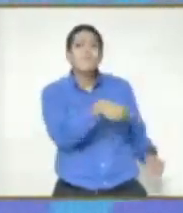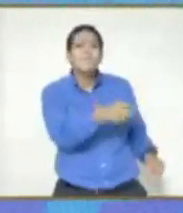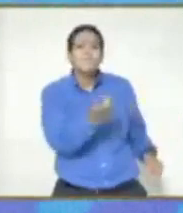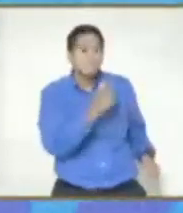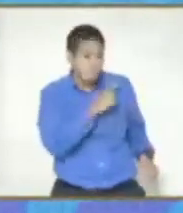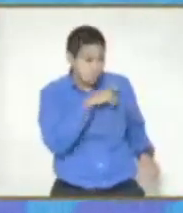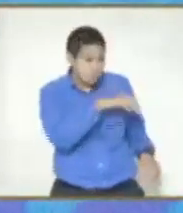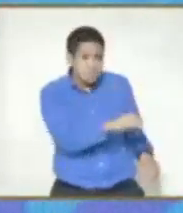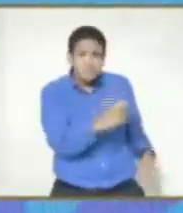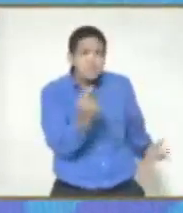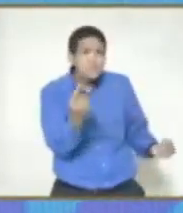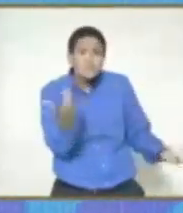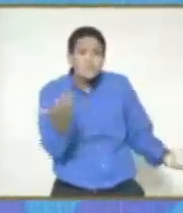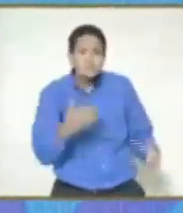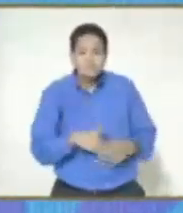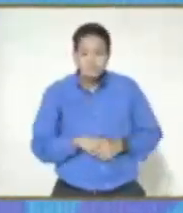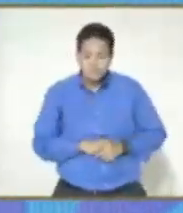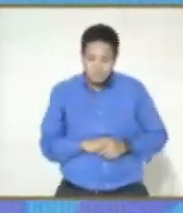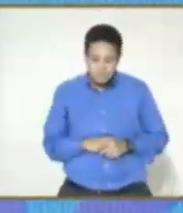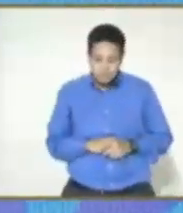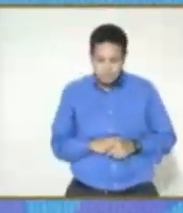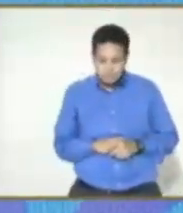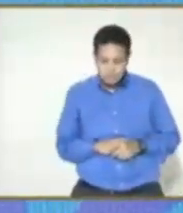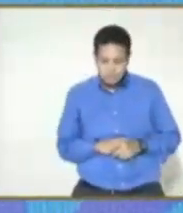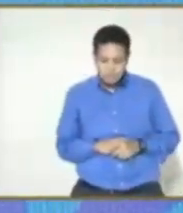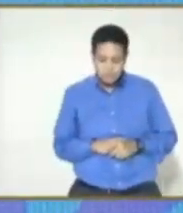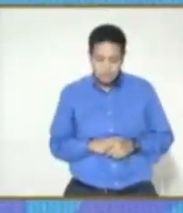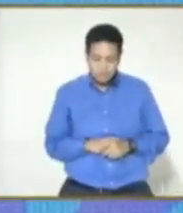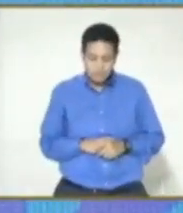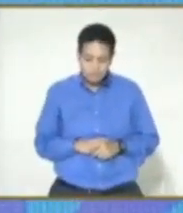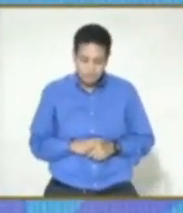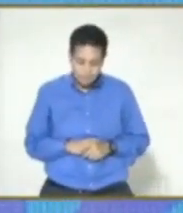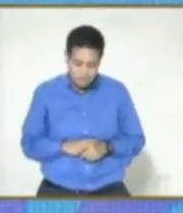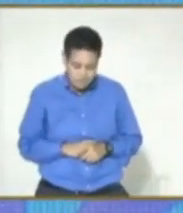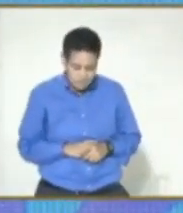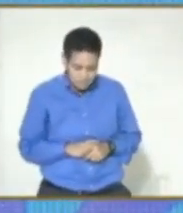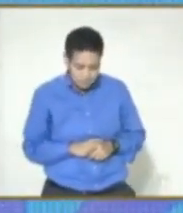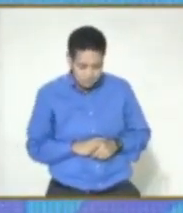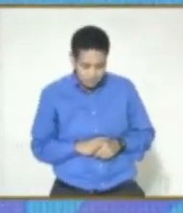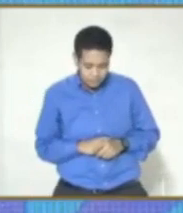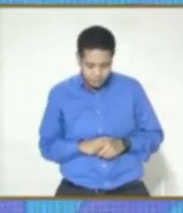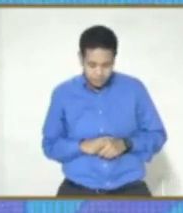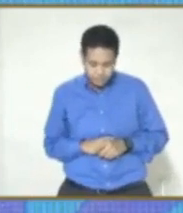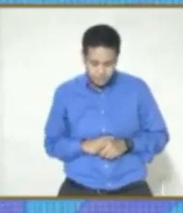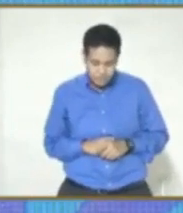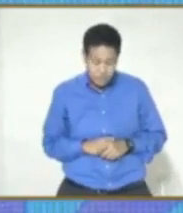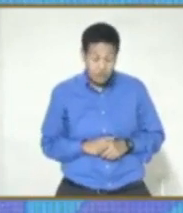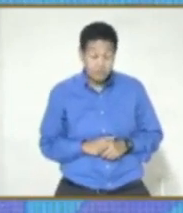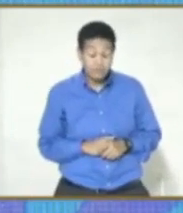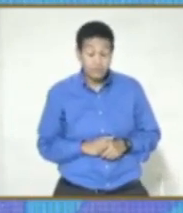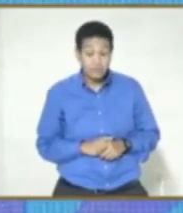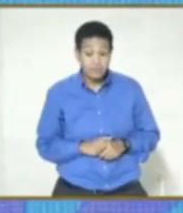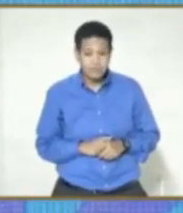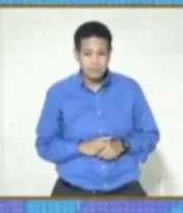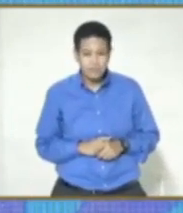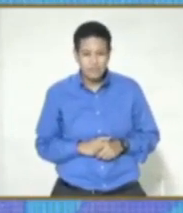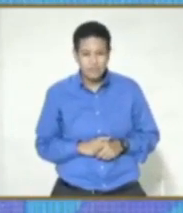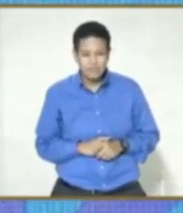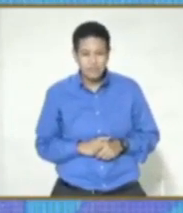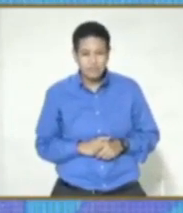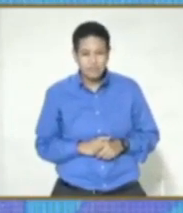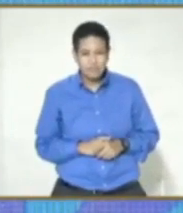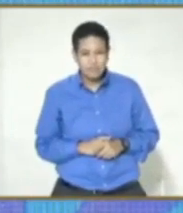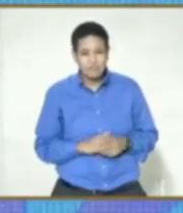There have been discussions between the police. I had discussions